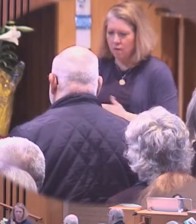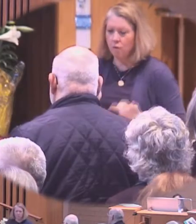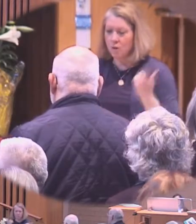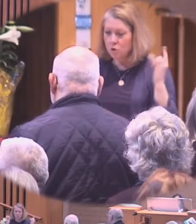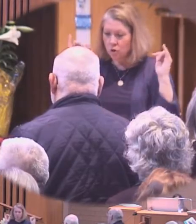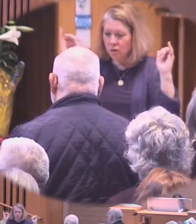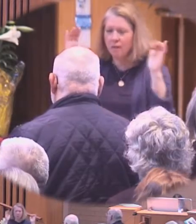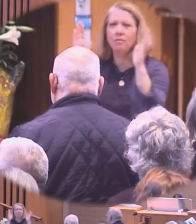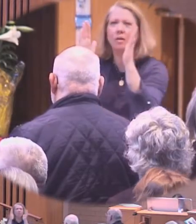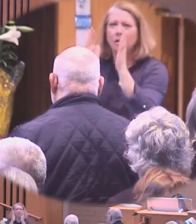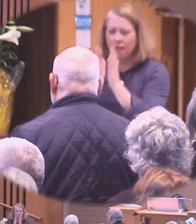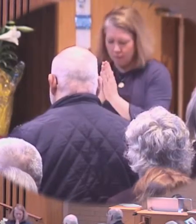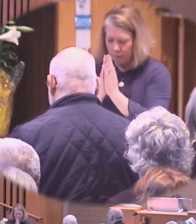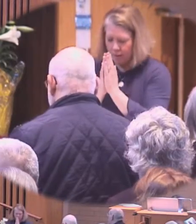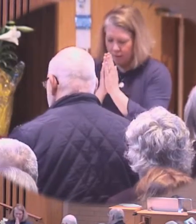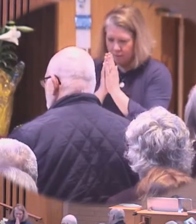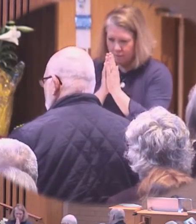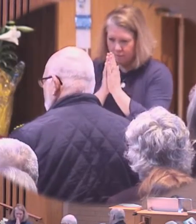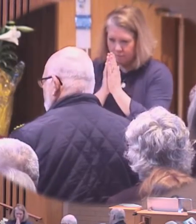Amen.